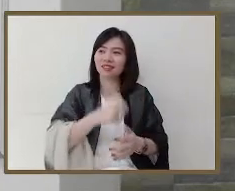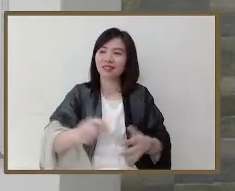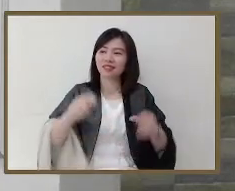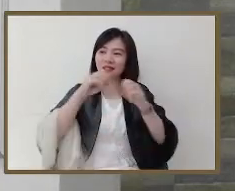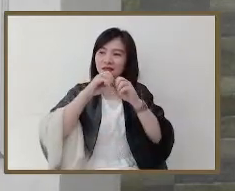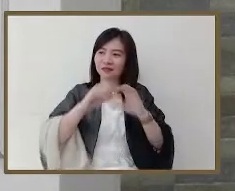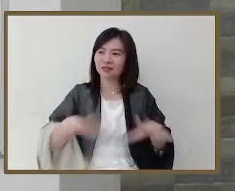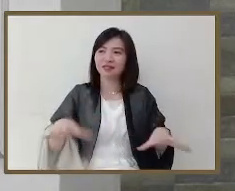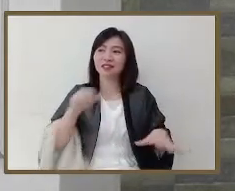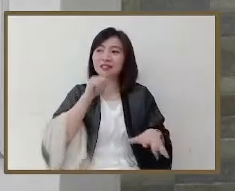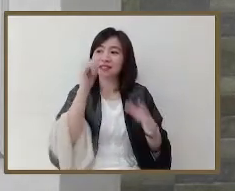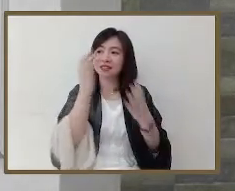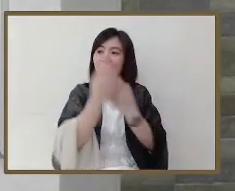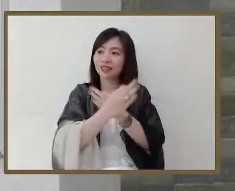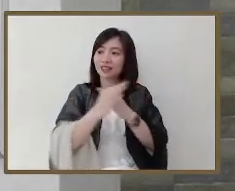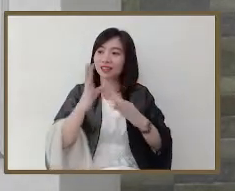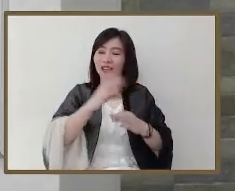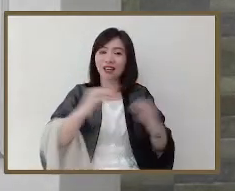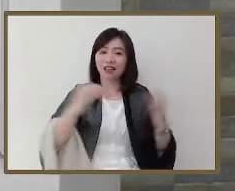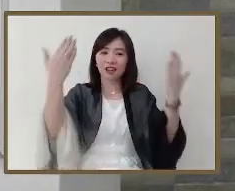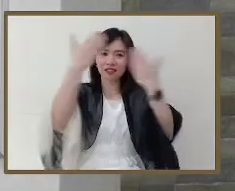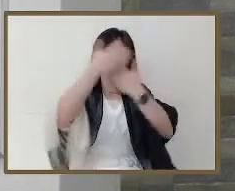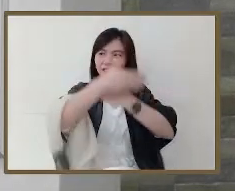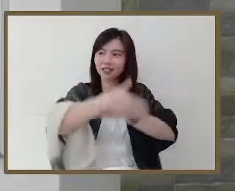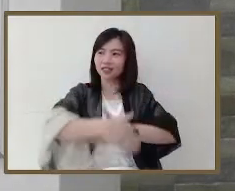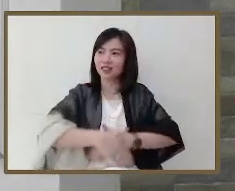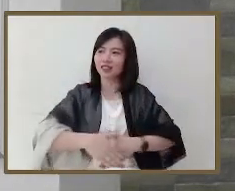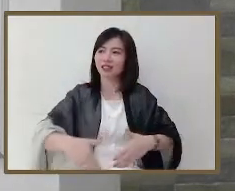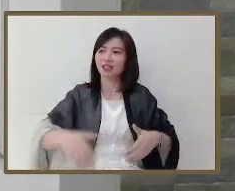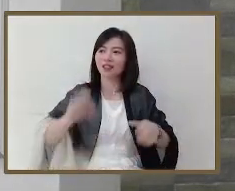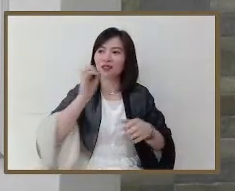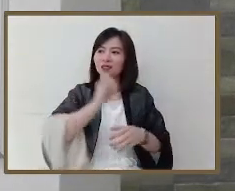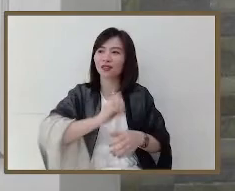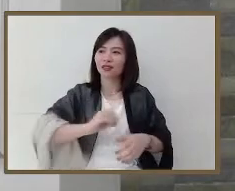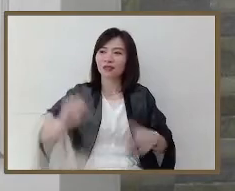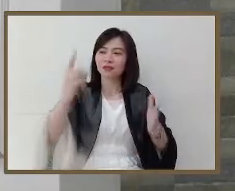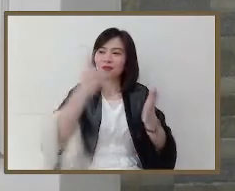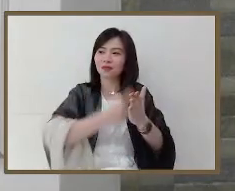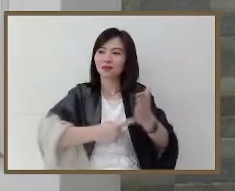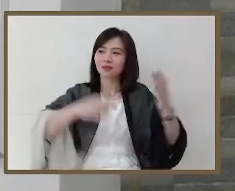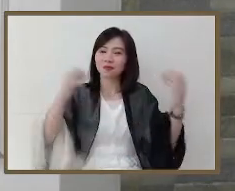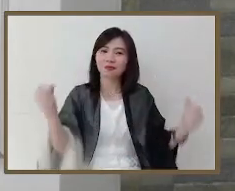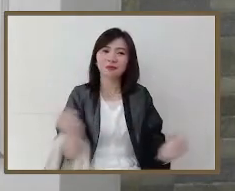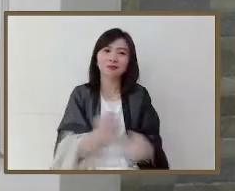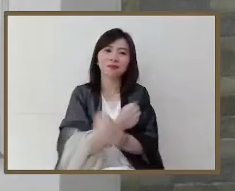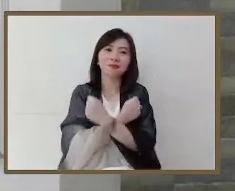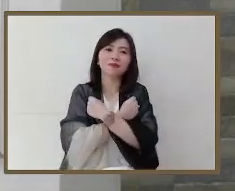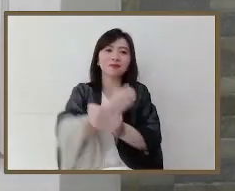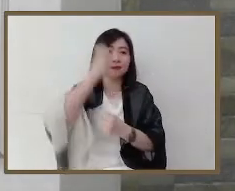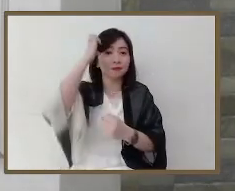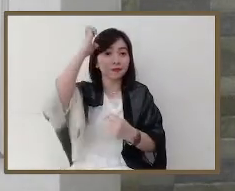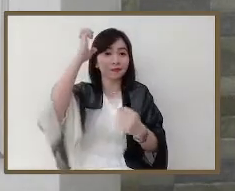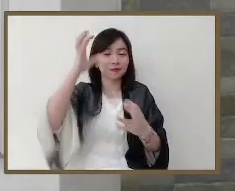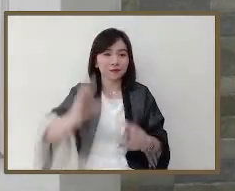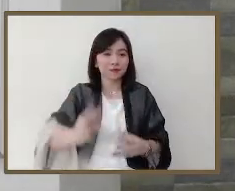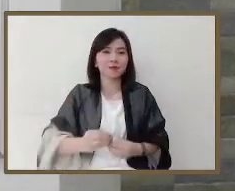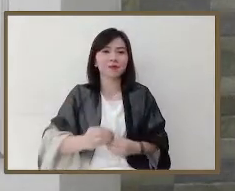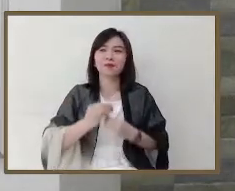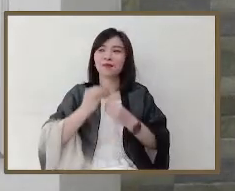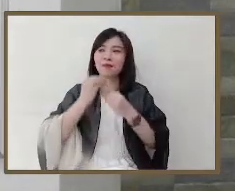lost world in darkness. Oh, what love he